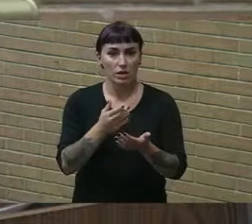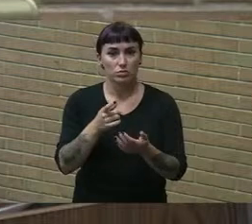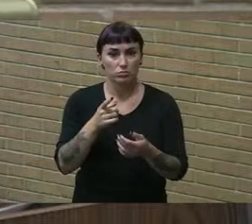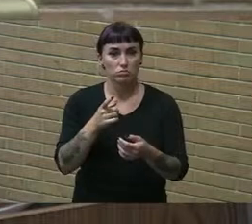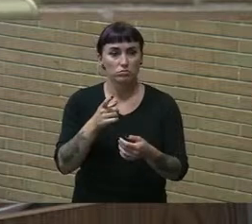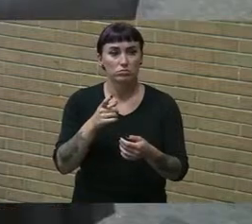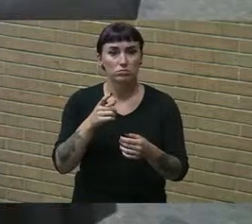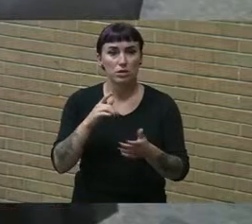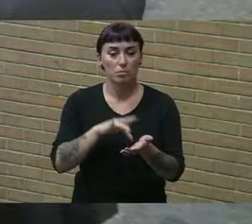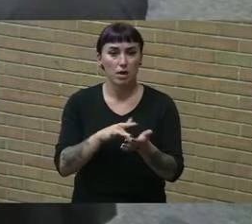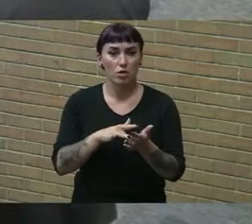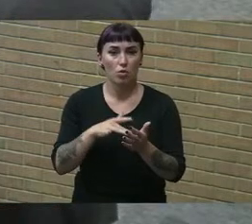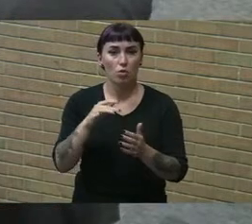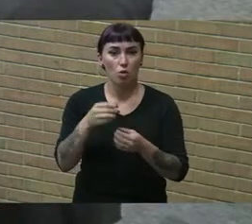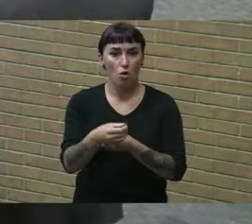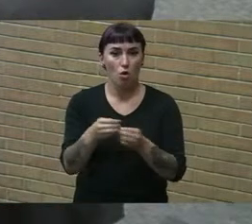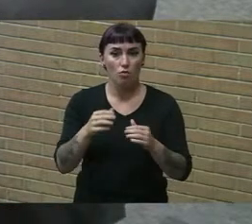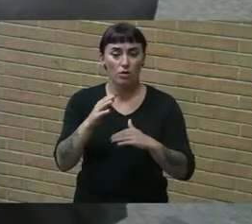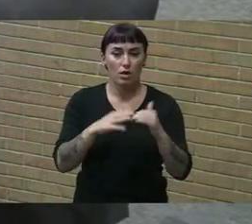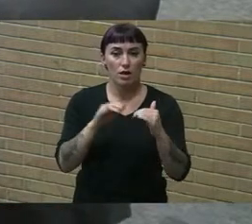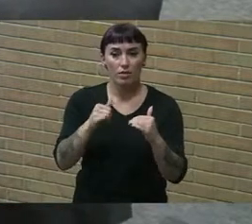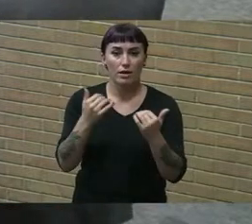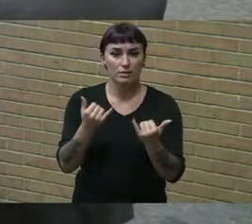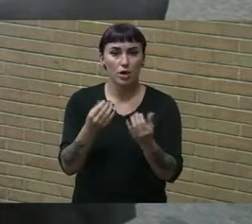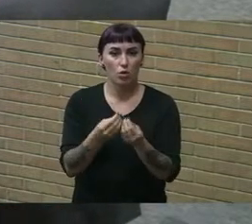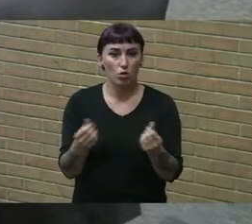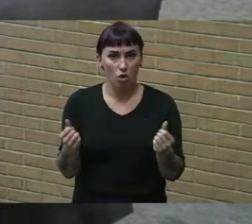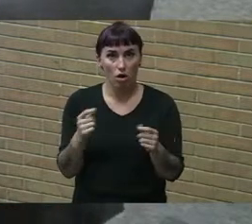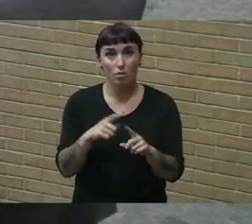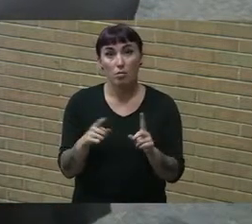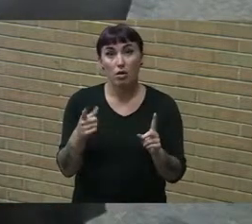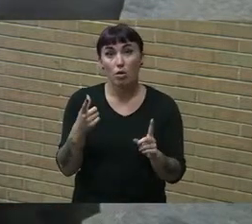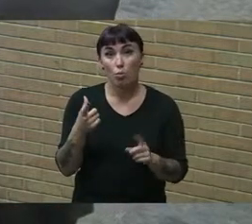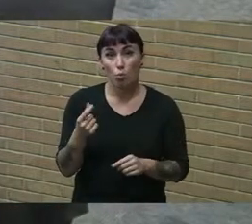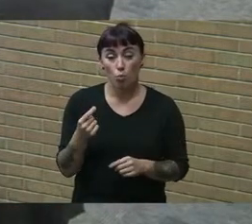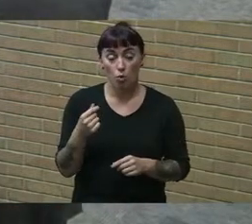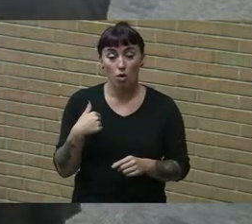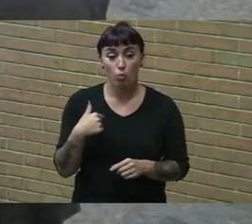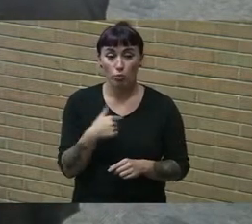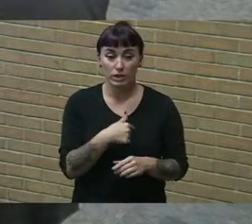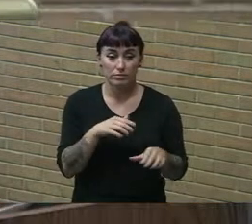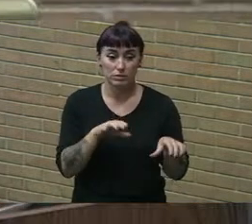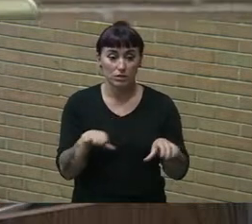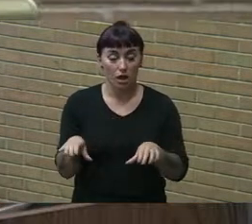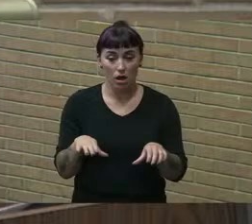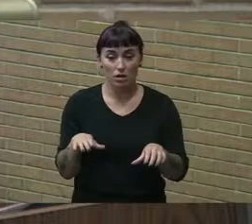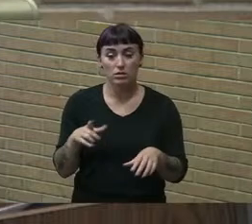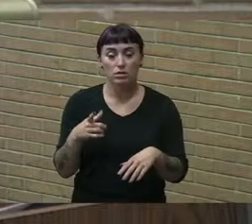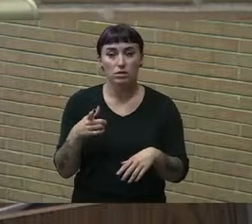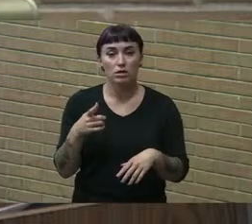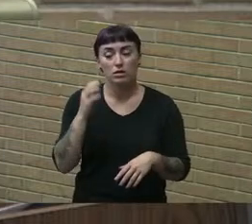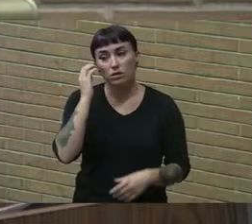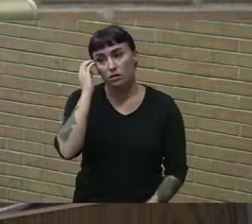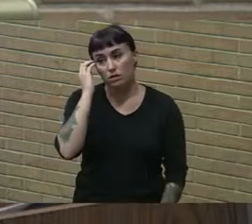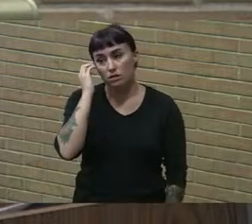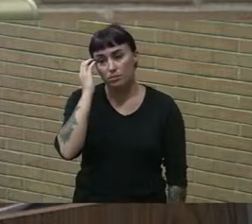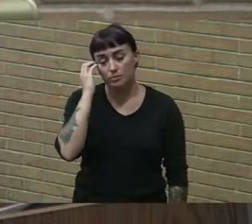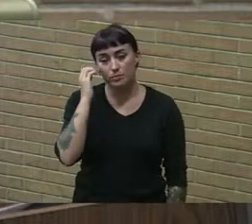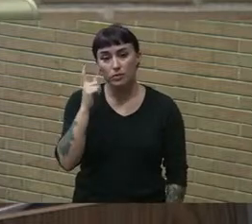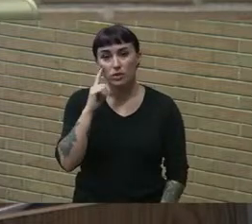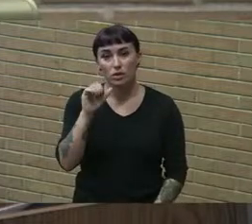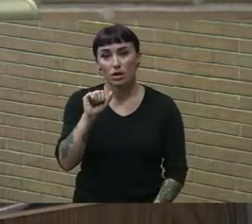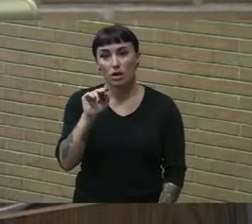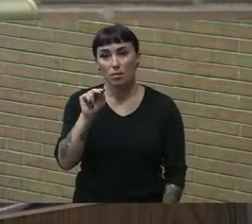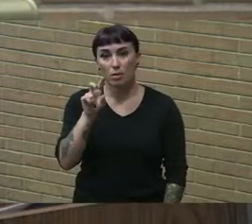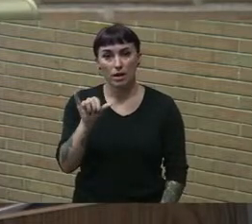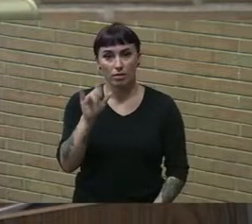building. That is now gone, but what we have done is that essentially an amenity